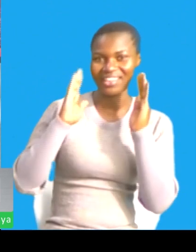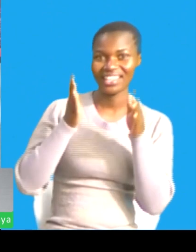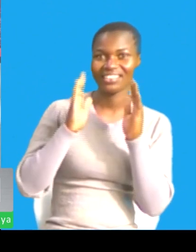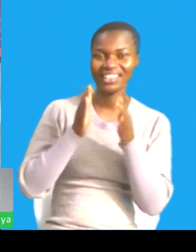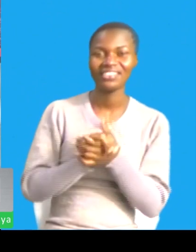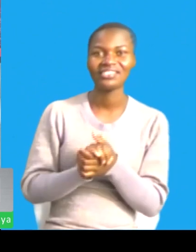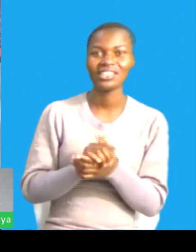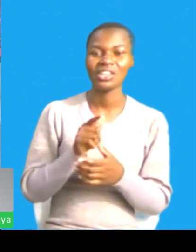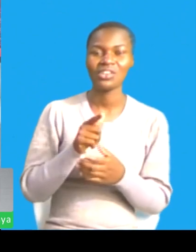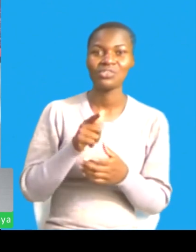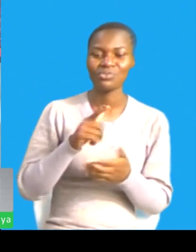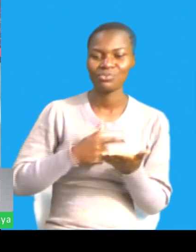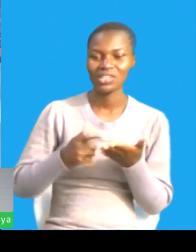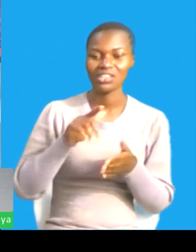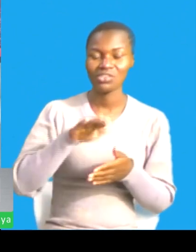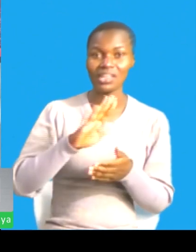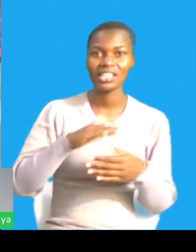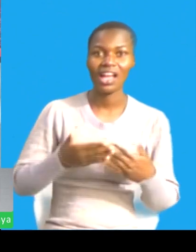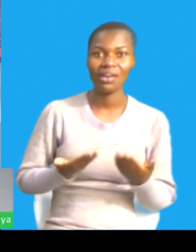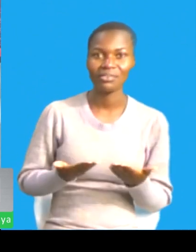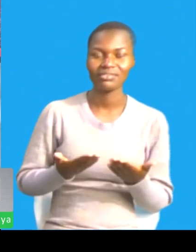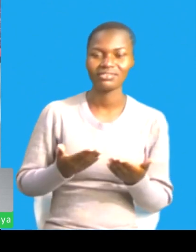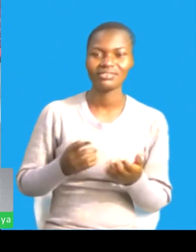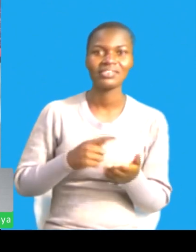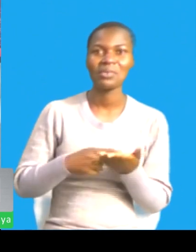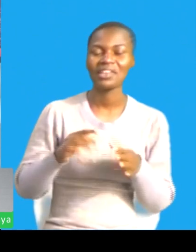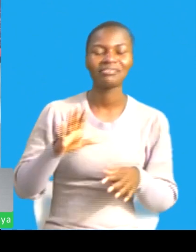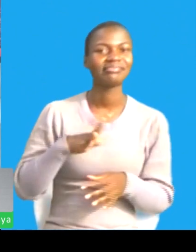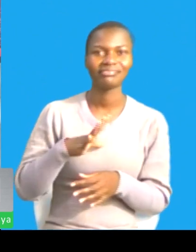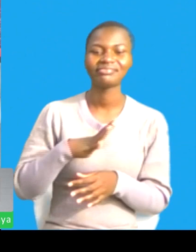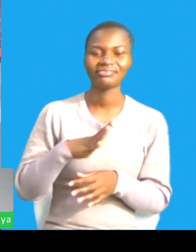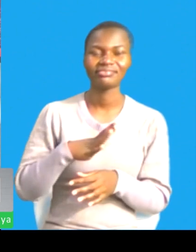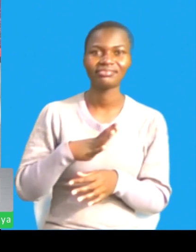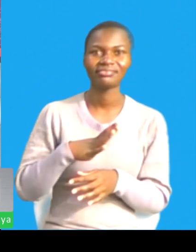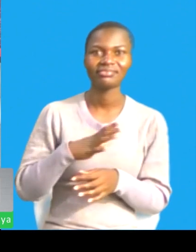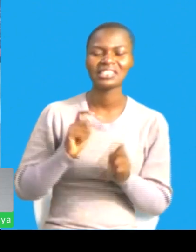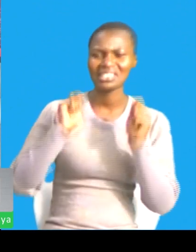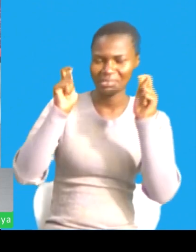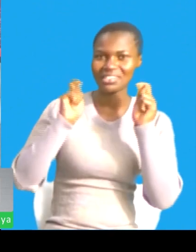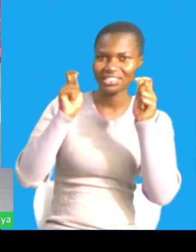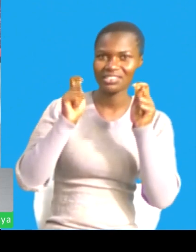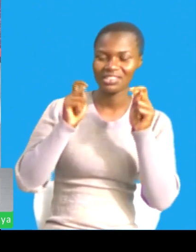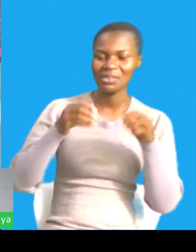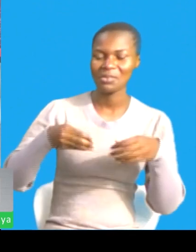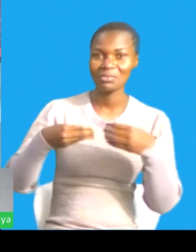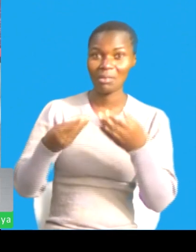Hey, yeah. How was your week? Wiki imekuwa poa. Demos. Ulimwagiwa maji.